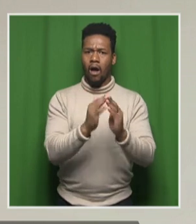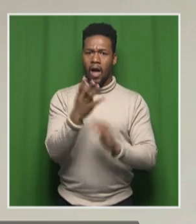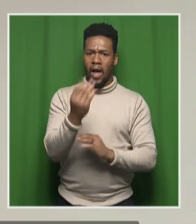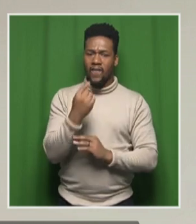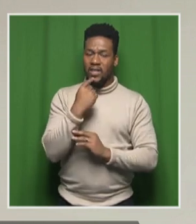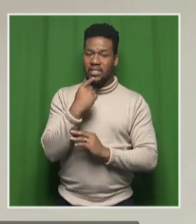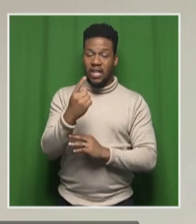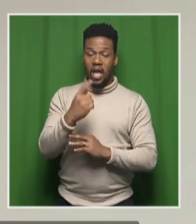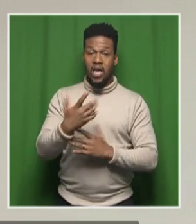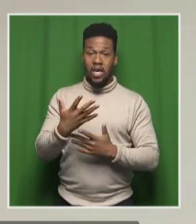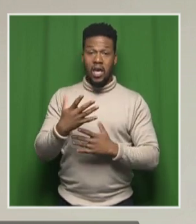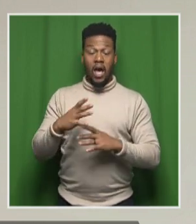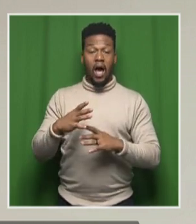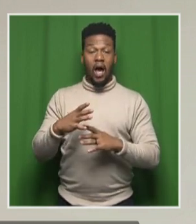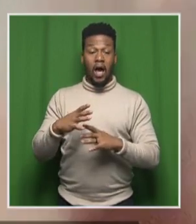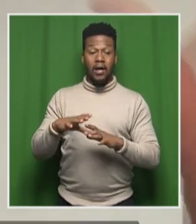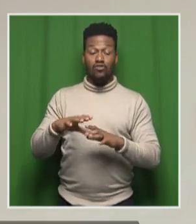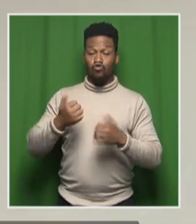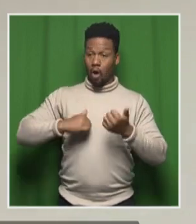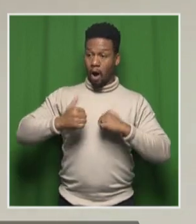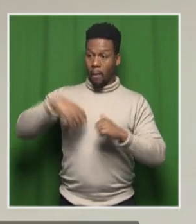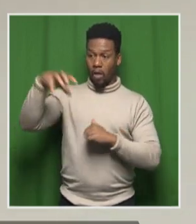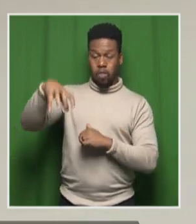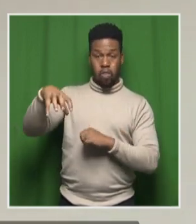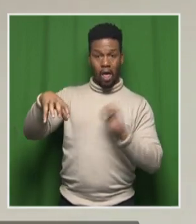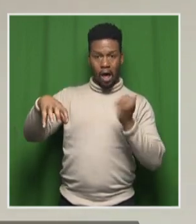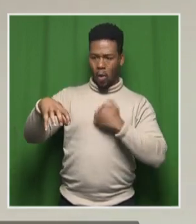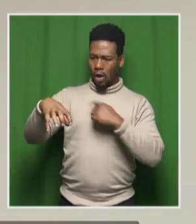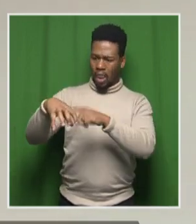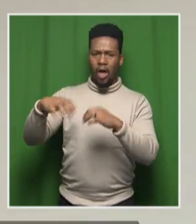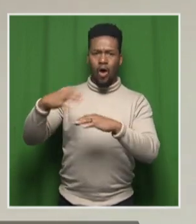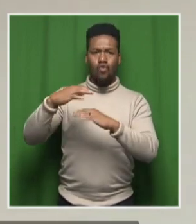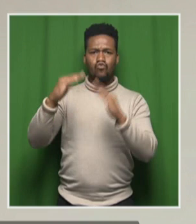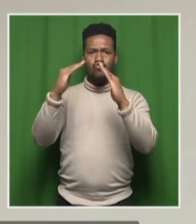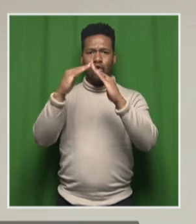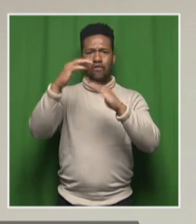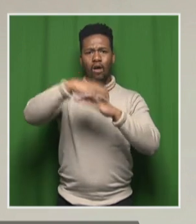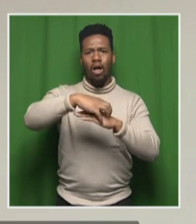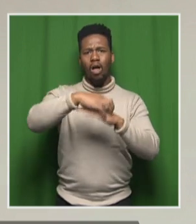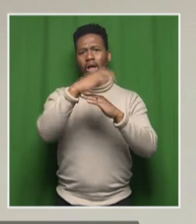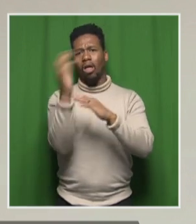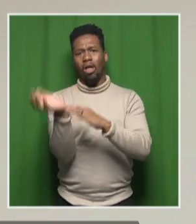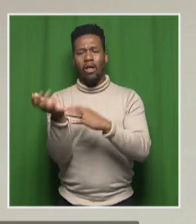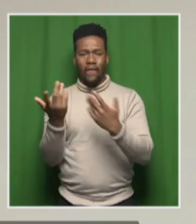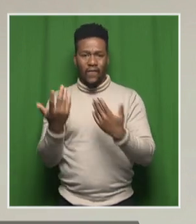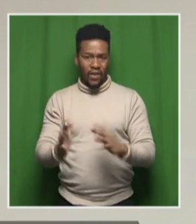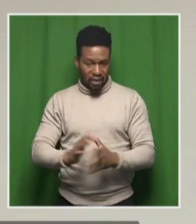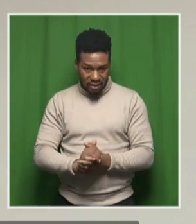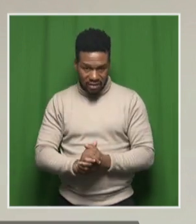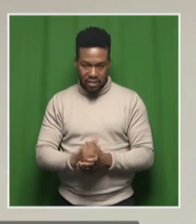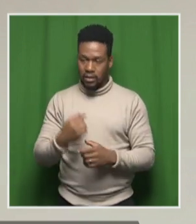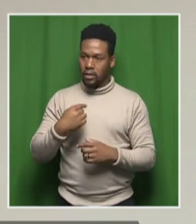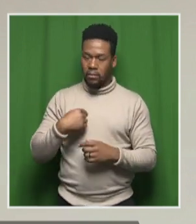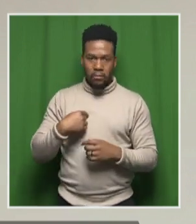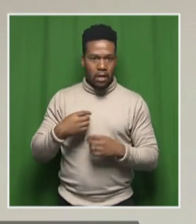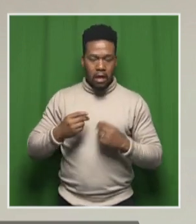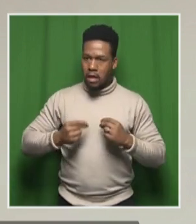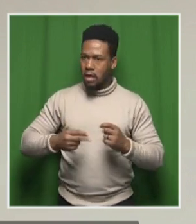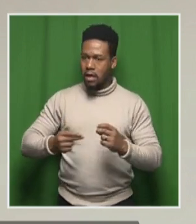roof was off and flying all over the show. And my immediate thought was, I need to get that